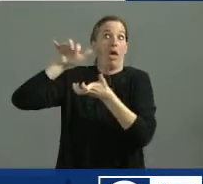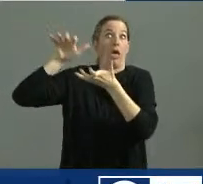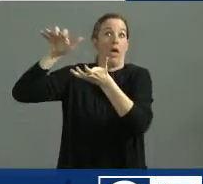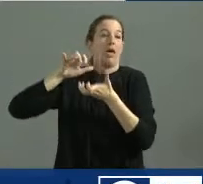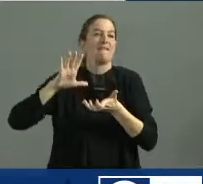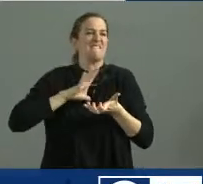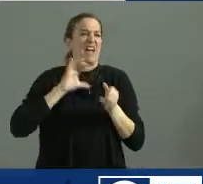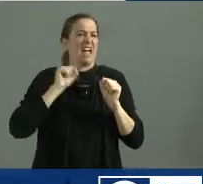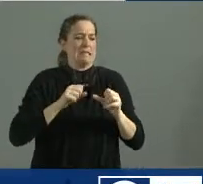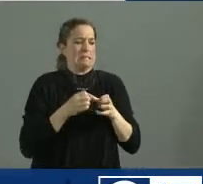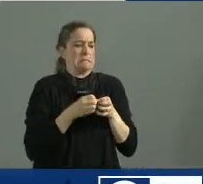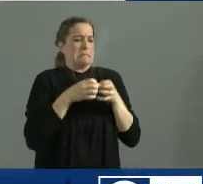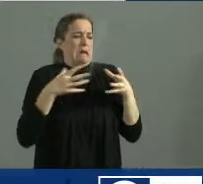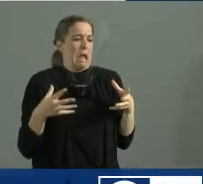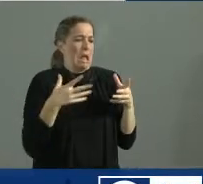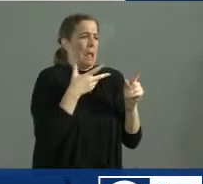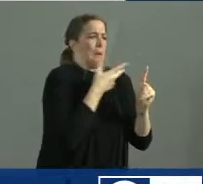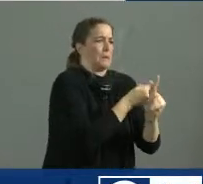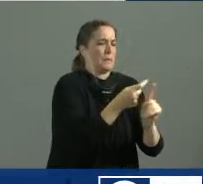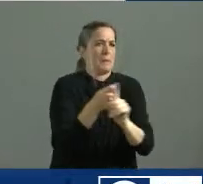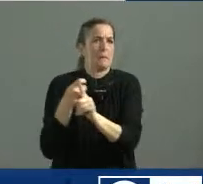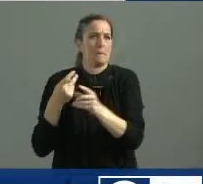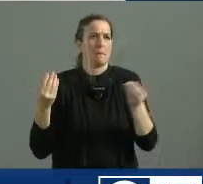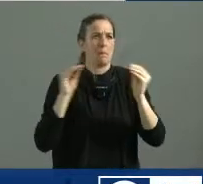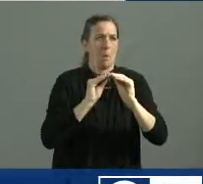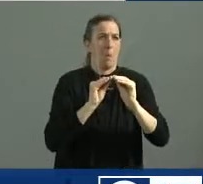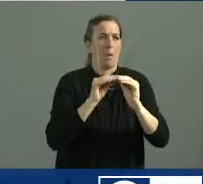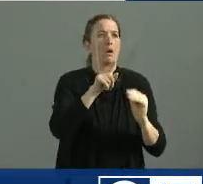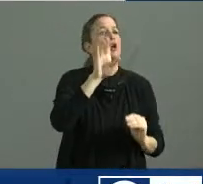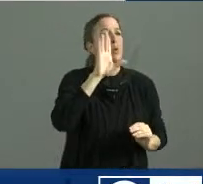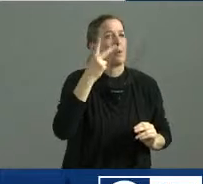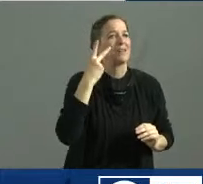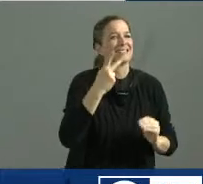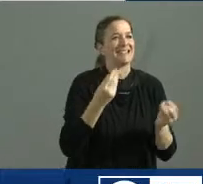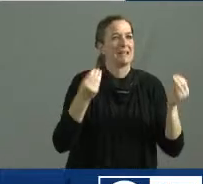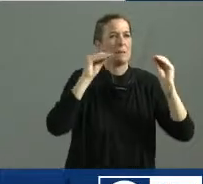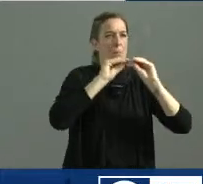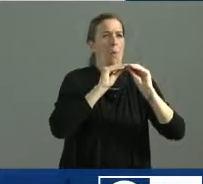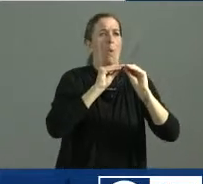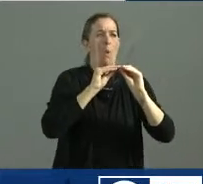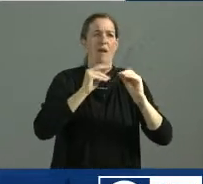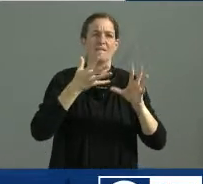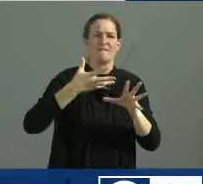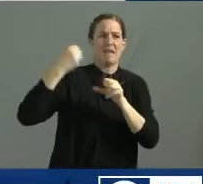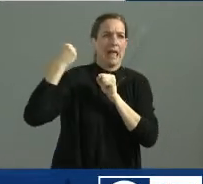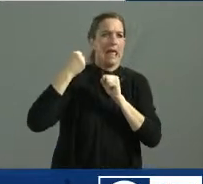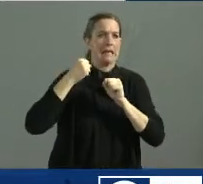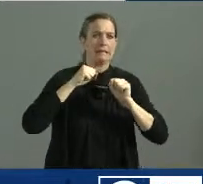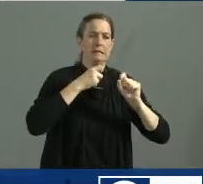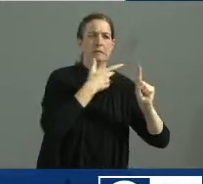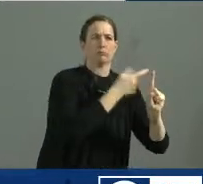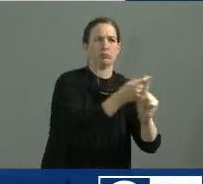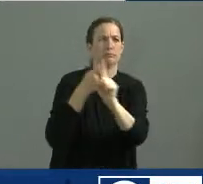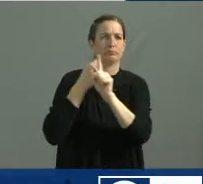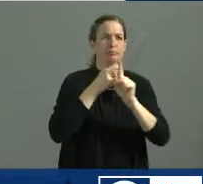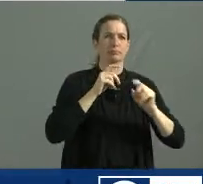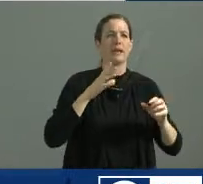those activities. And so that you will see the vaccine access and the speed of distribution pick up as